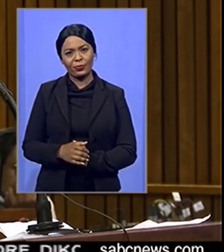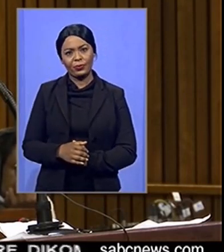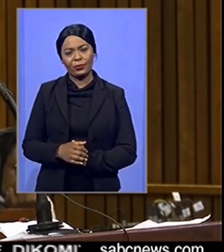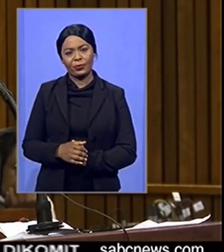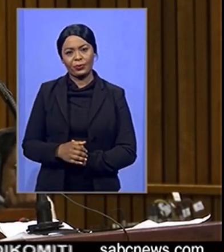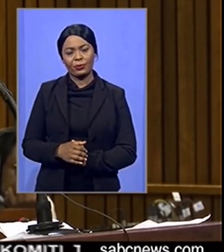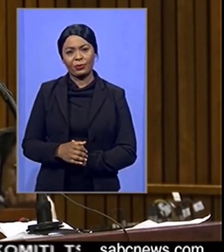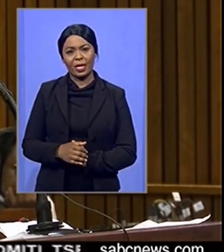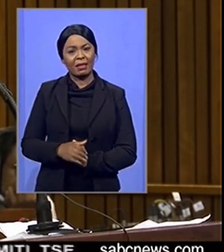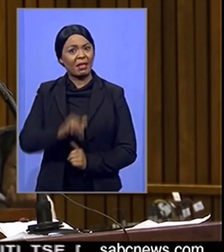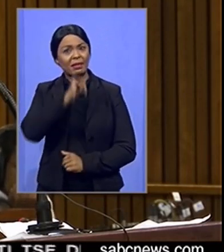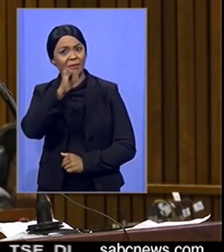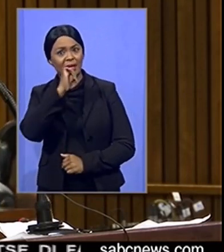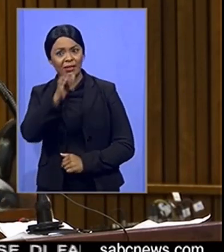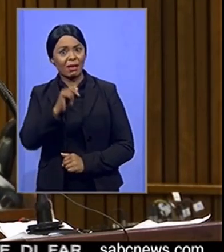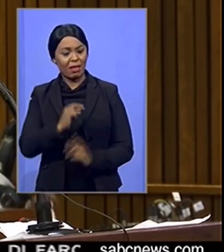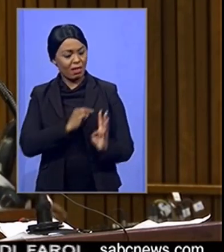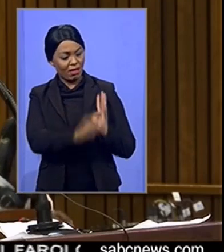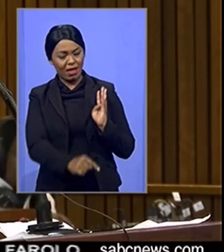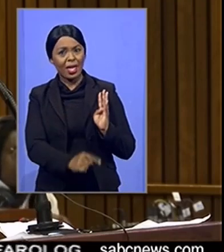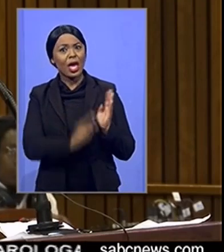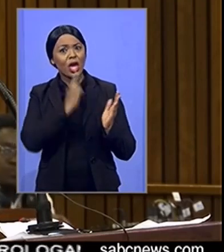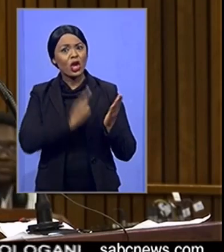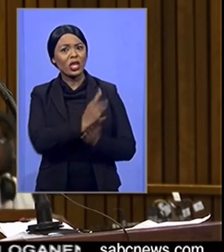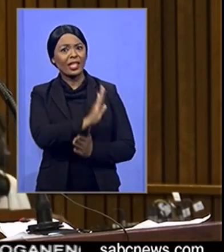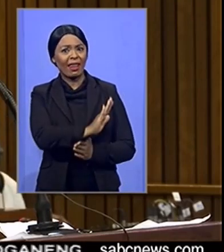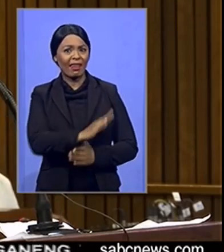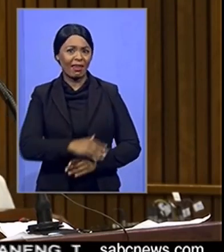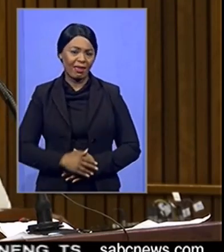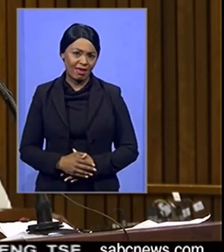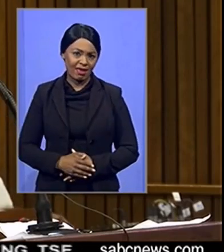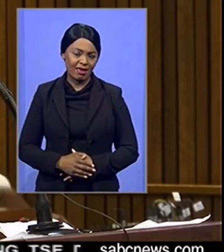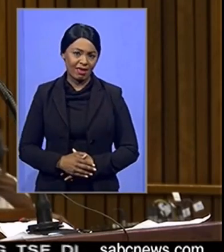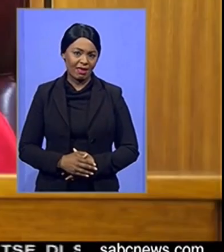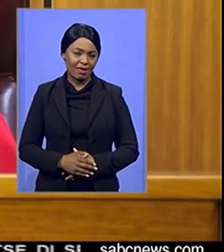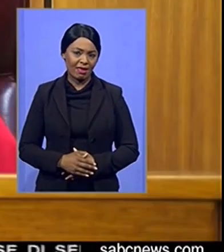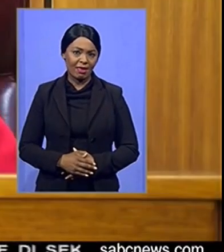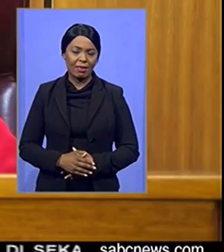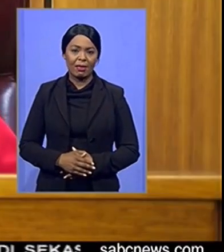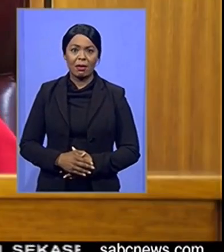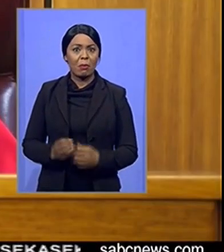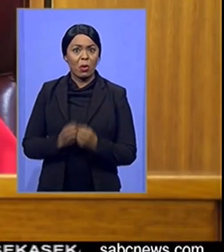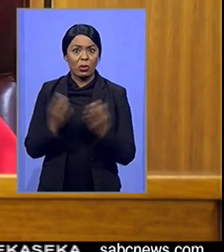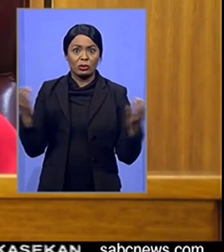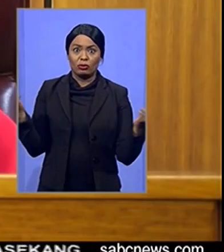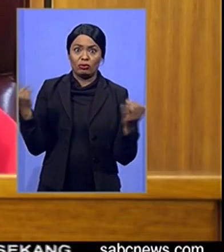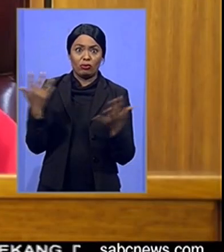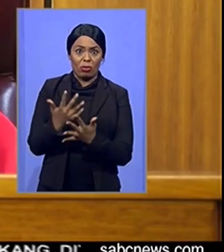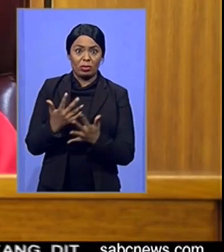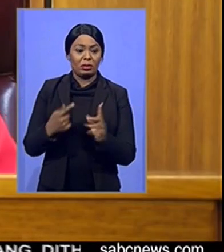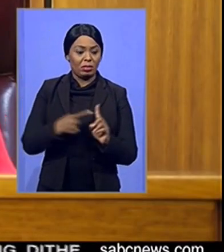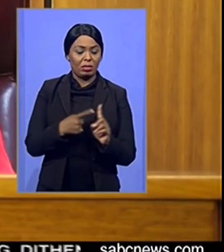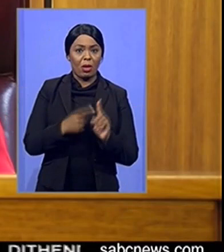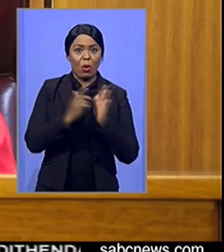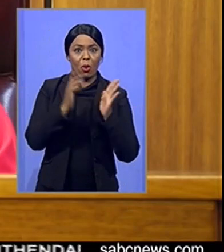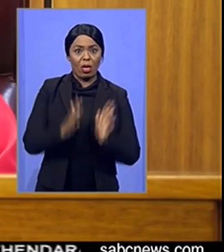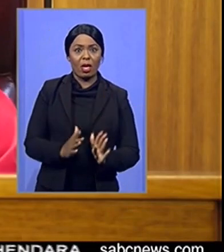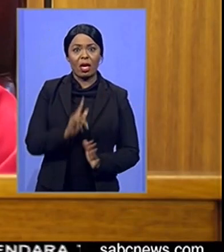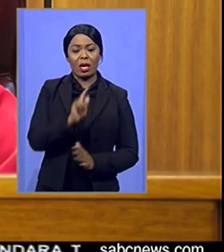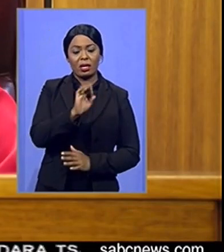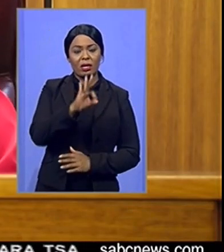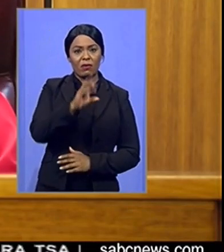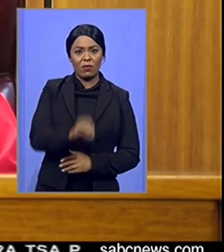despite the fact that they were innocent. Kitsiso e makaditseng ba le bantsi. Advocate Malesela o tlhagisitsweng a ka